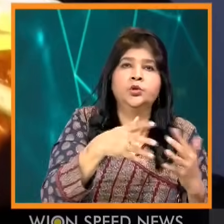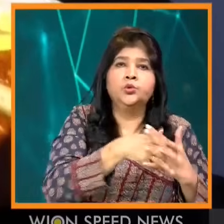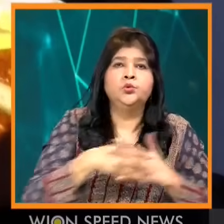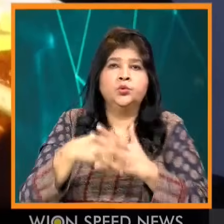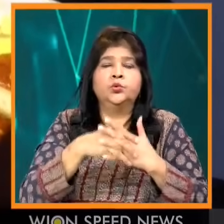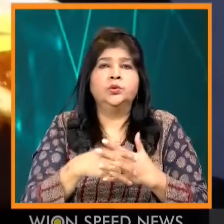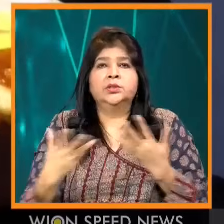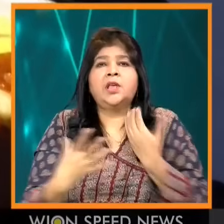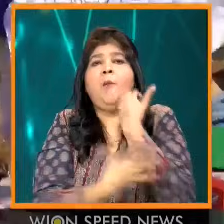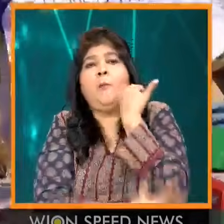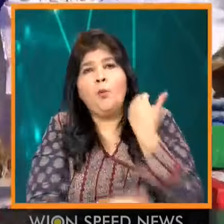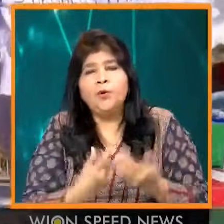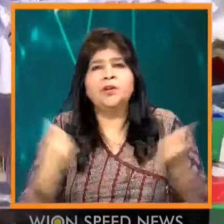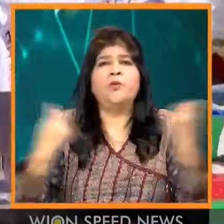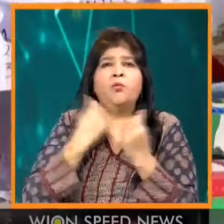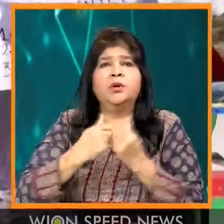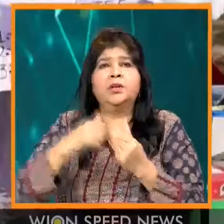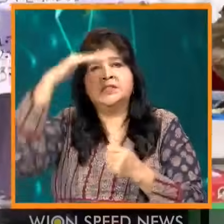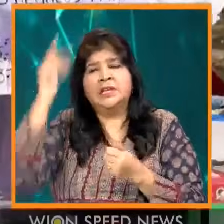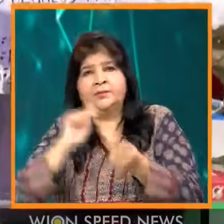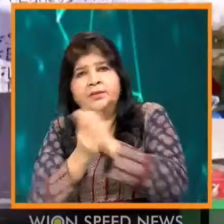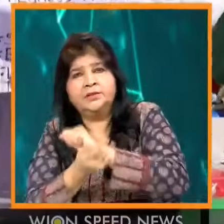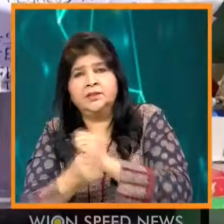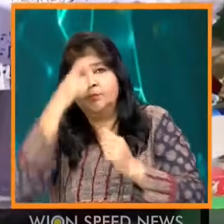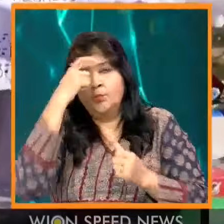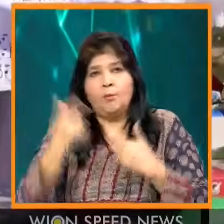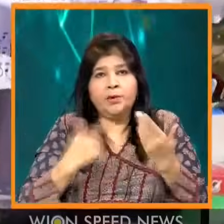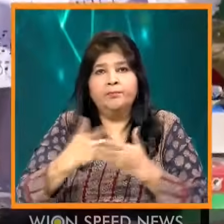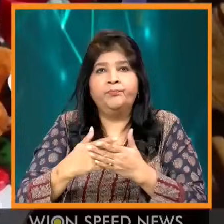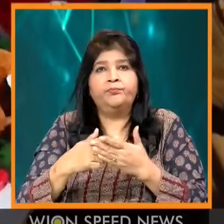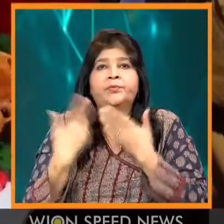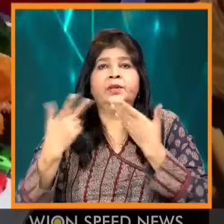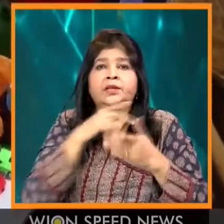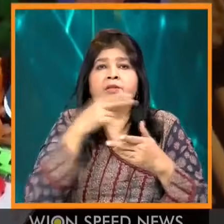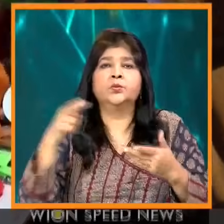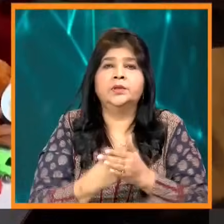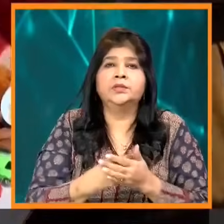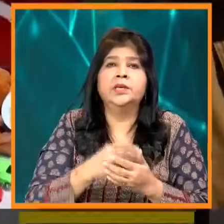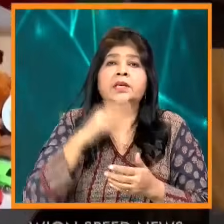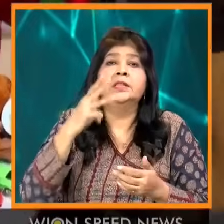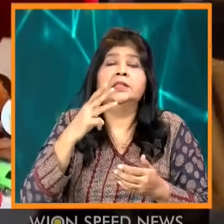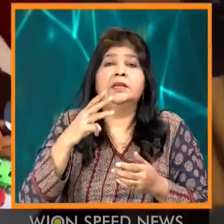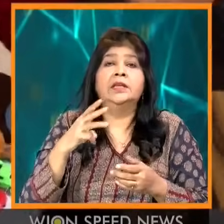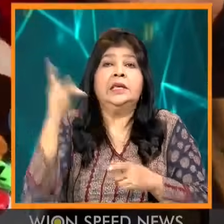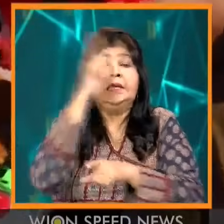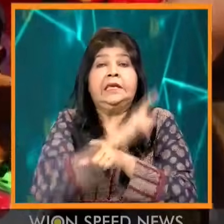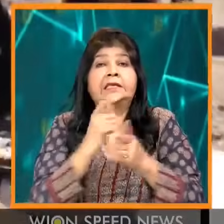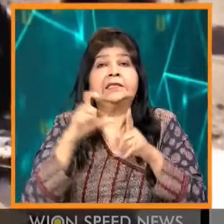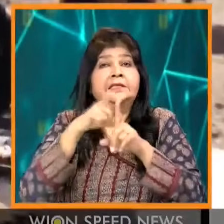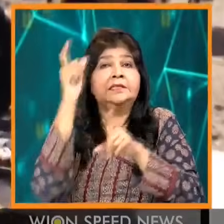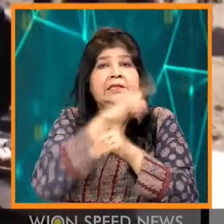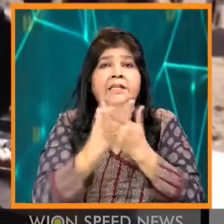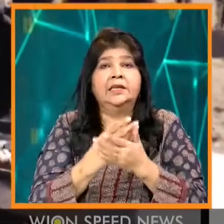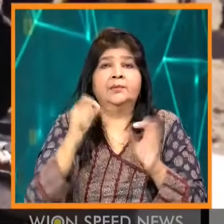fleeing poverty, violence, climate change and conflict. Now, the Epiphany, also known as the Three Kings Day, marks the day when three